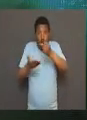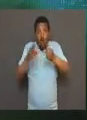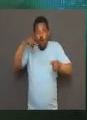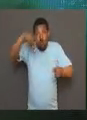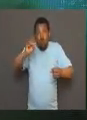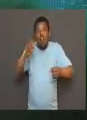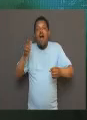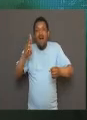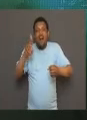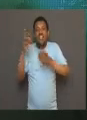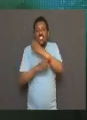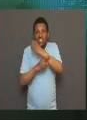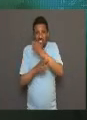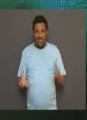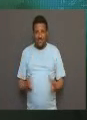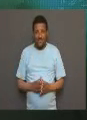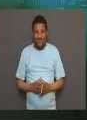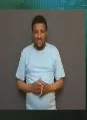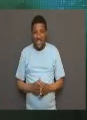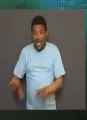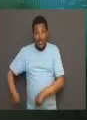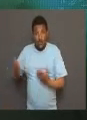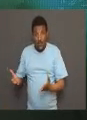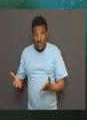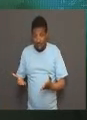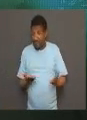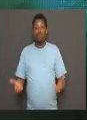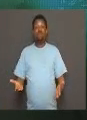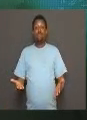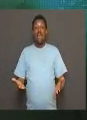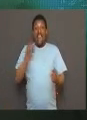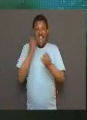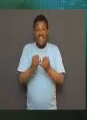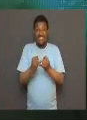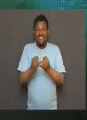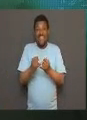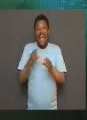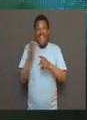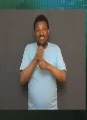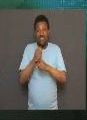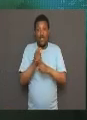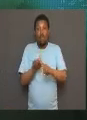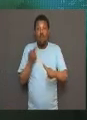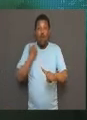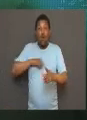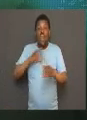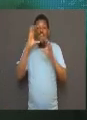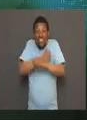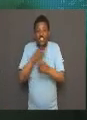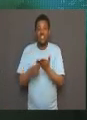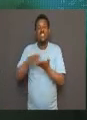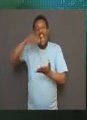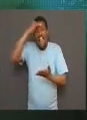Students, let us do one last activity before we finish this lesson.